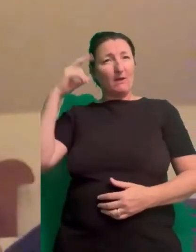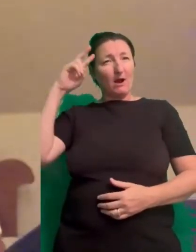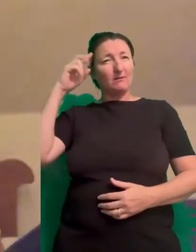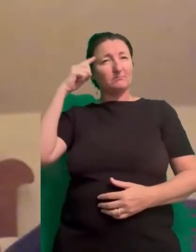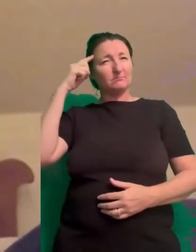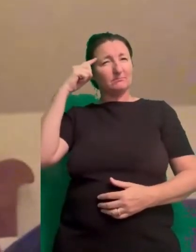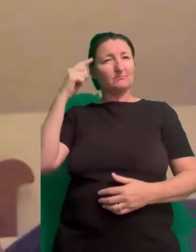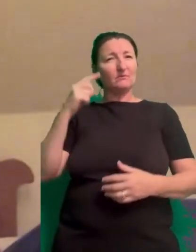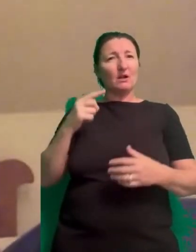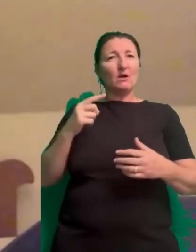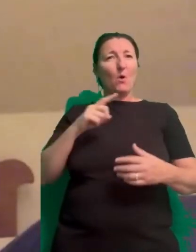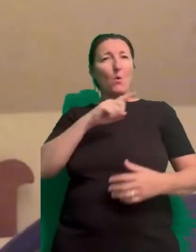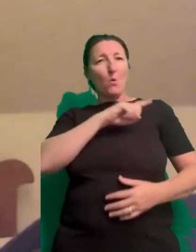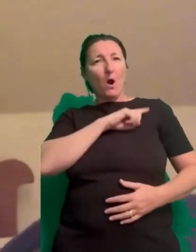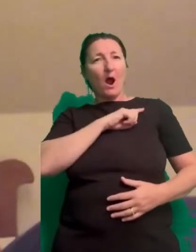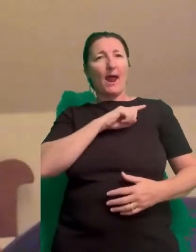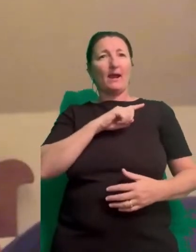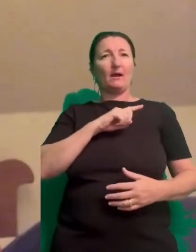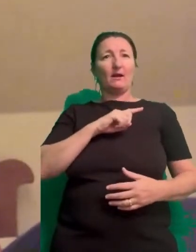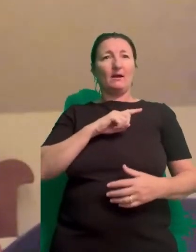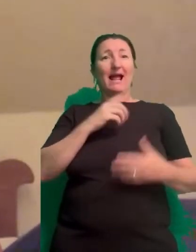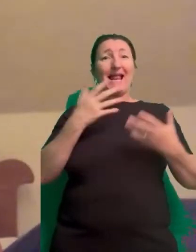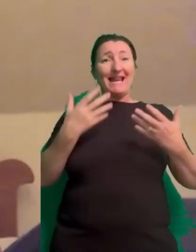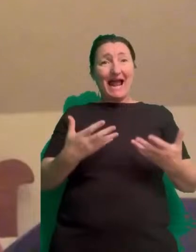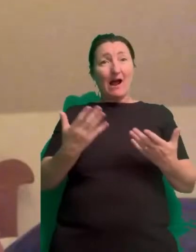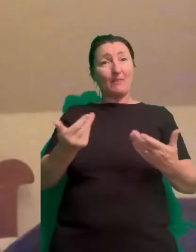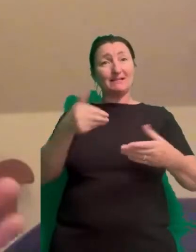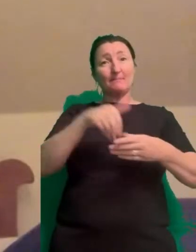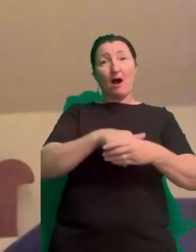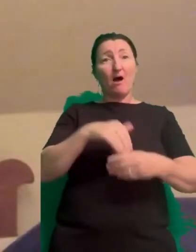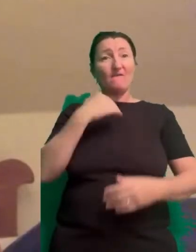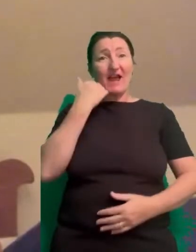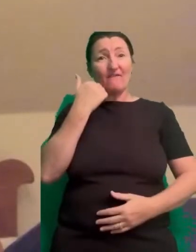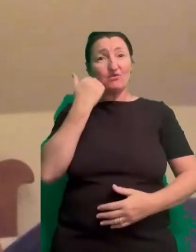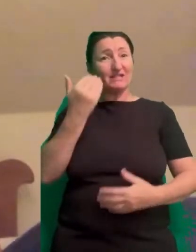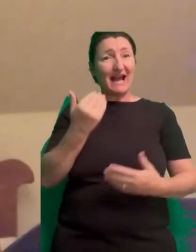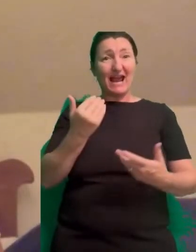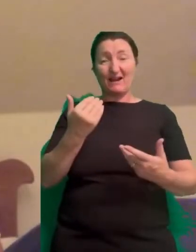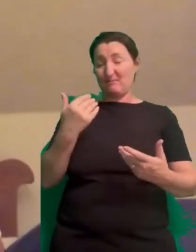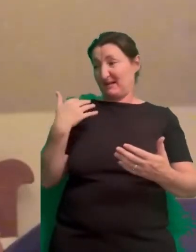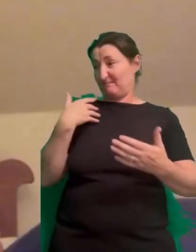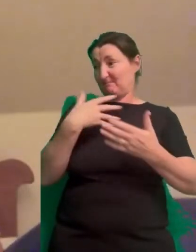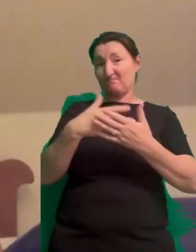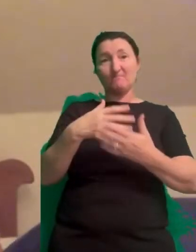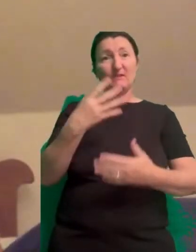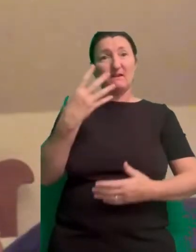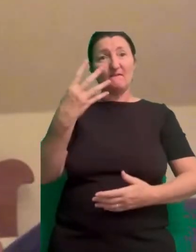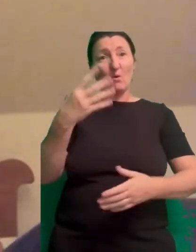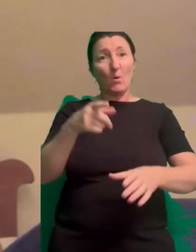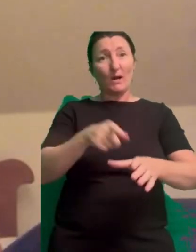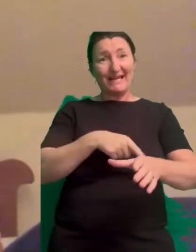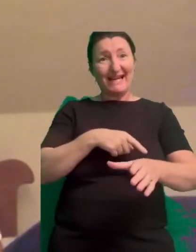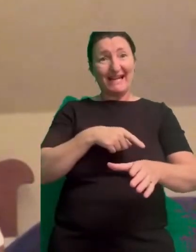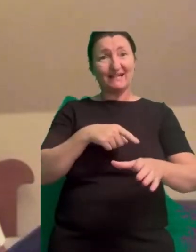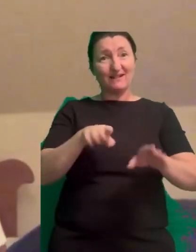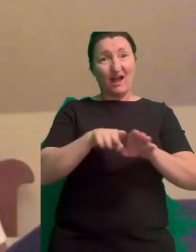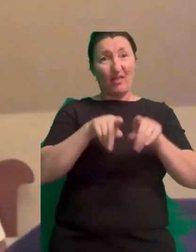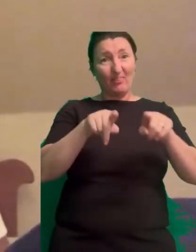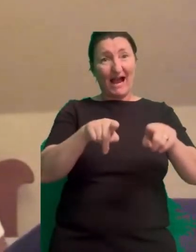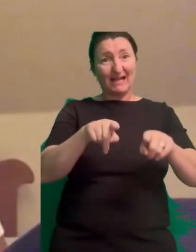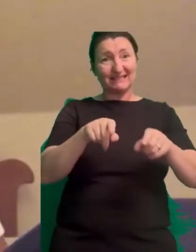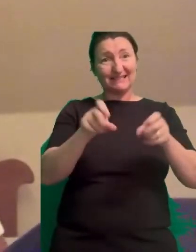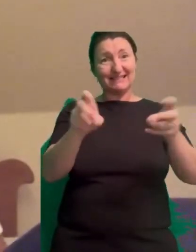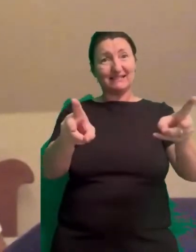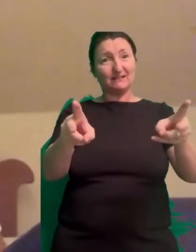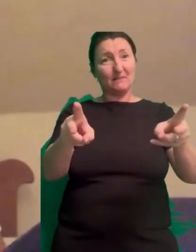I've been doing this for the last 4 years that I've been on the medication I've been on, so it's something I'll do all the time, is check where the post-it note is, update the post-it note, move it